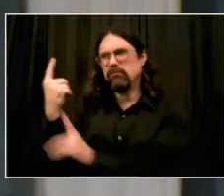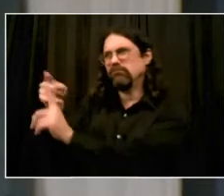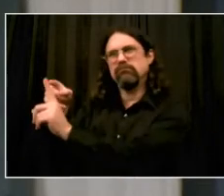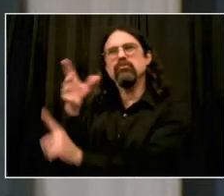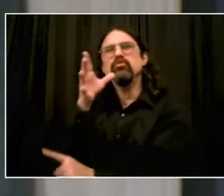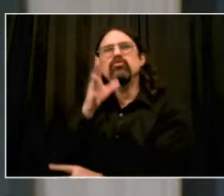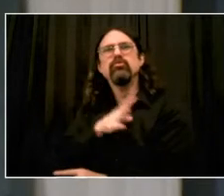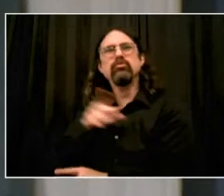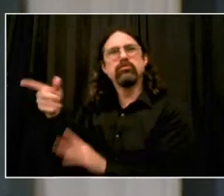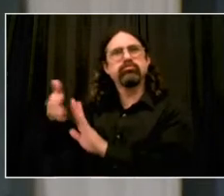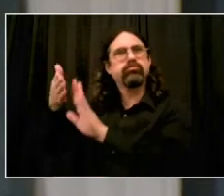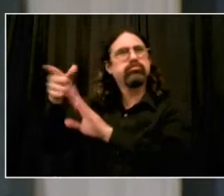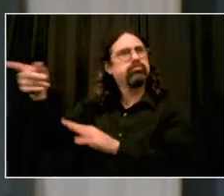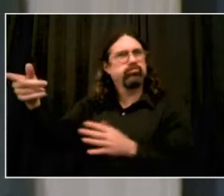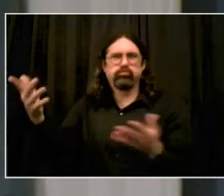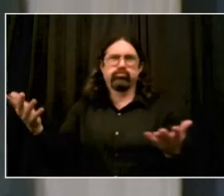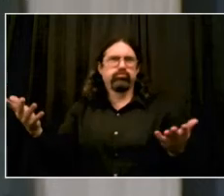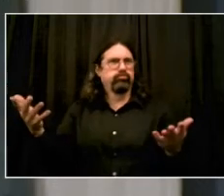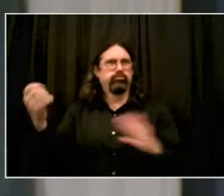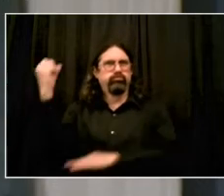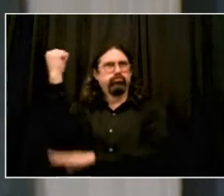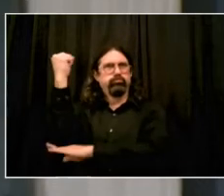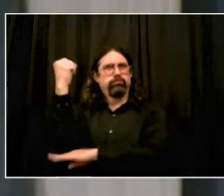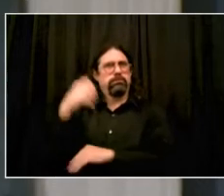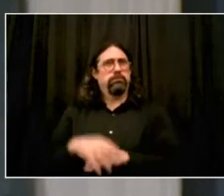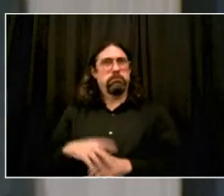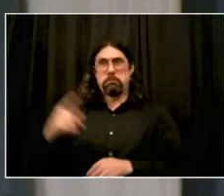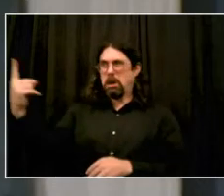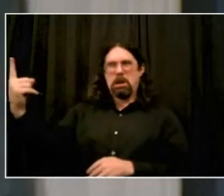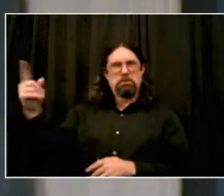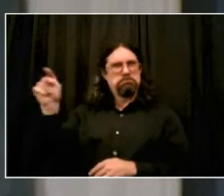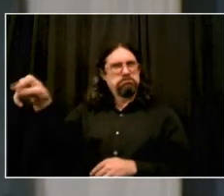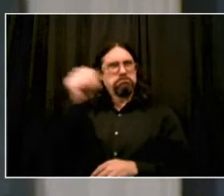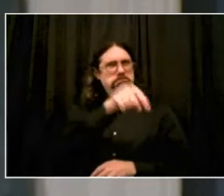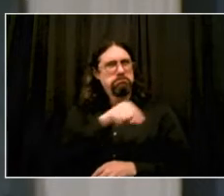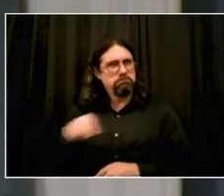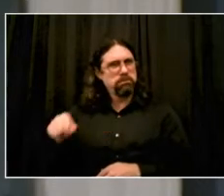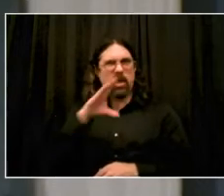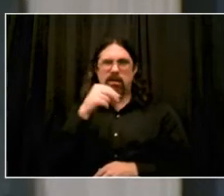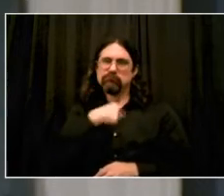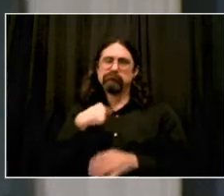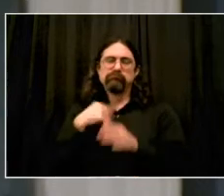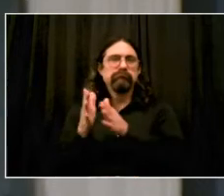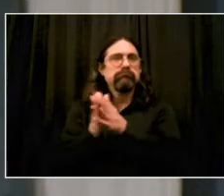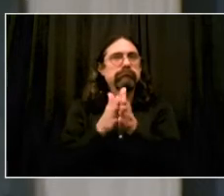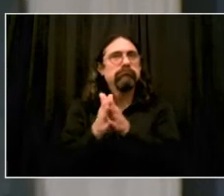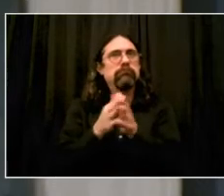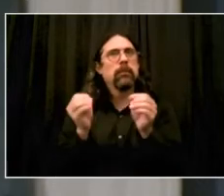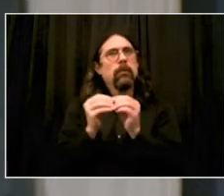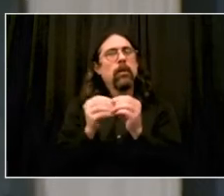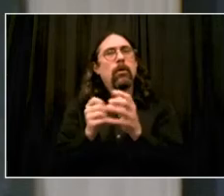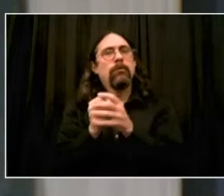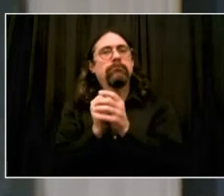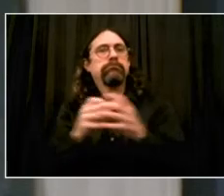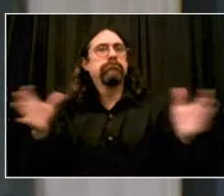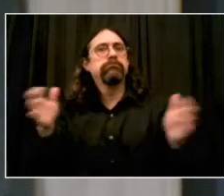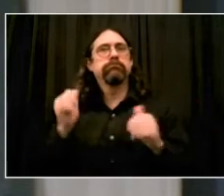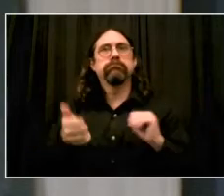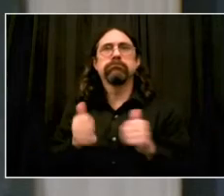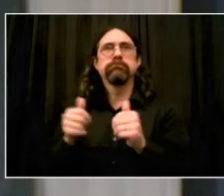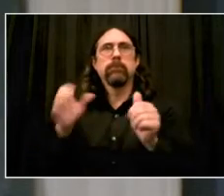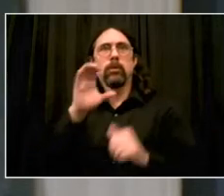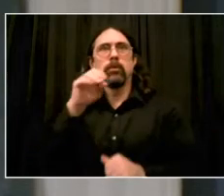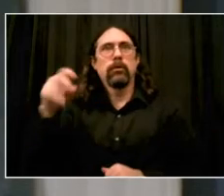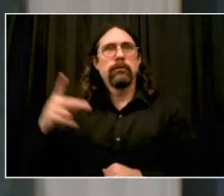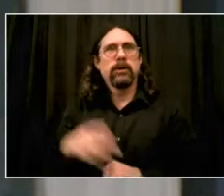businesses and employee ownership, that is a real path, a true path towards community wealth building. Some of the